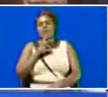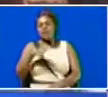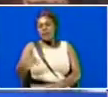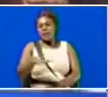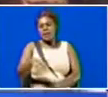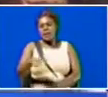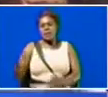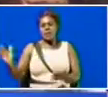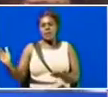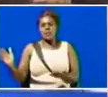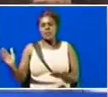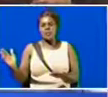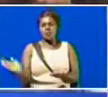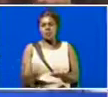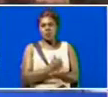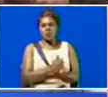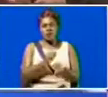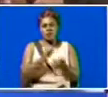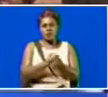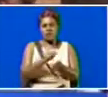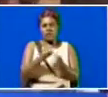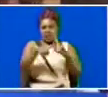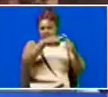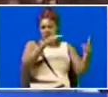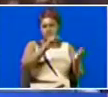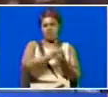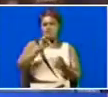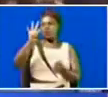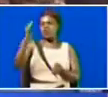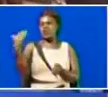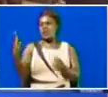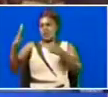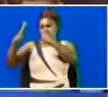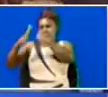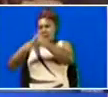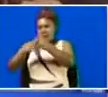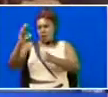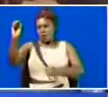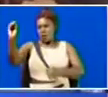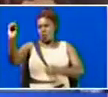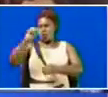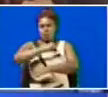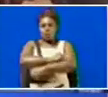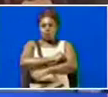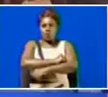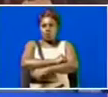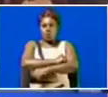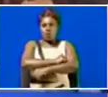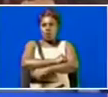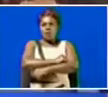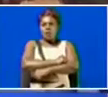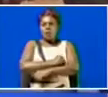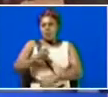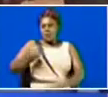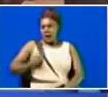has swept 14 of our pupils, that is 9 from the ECD. We have